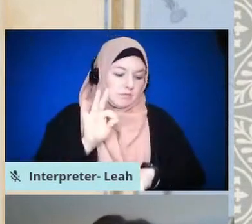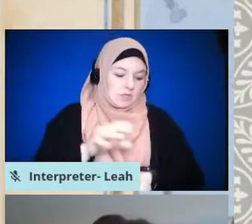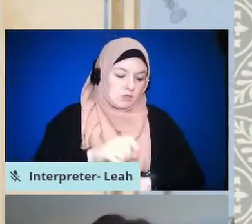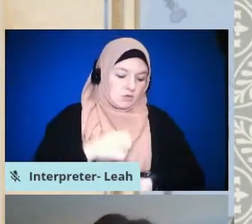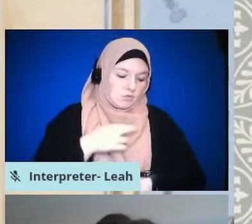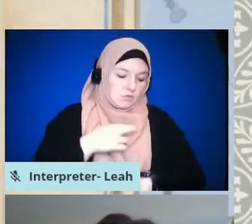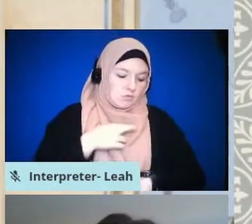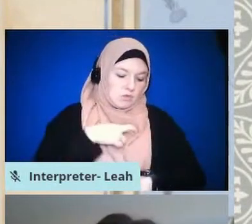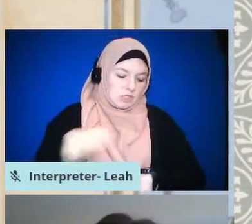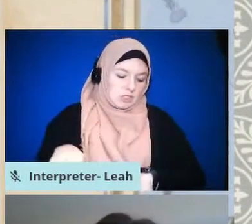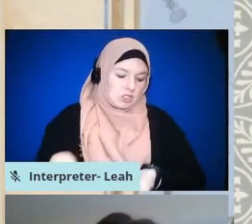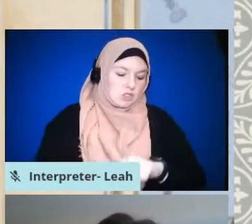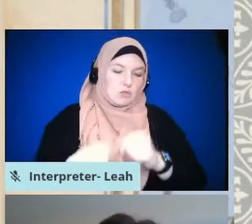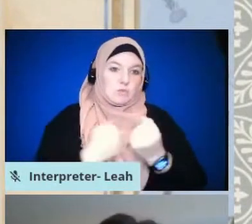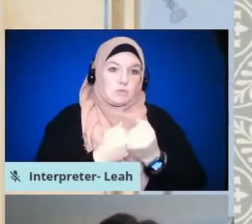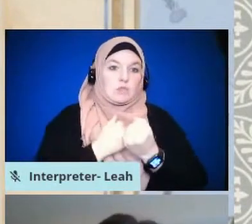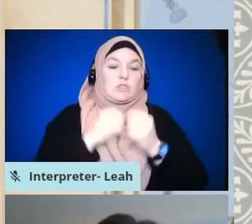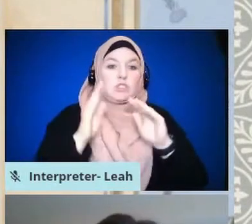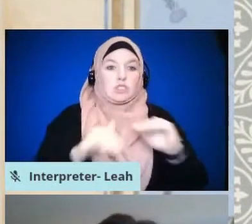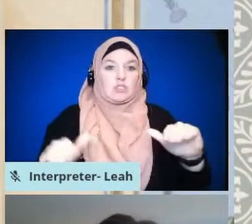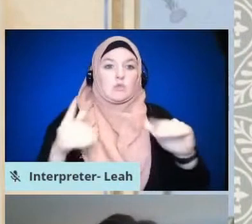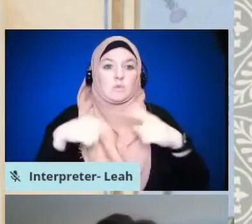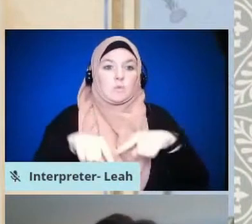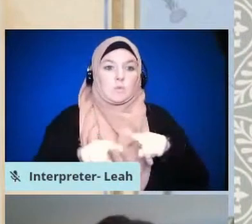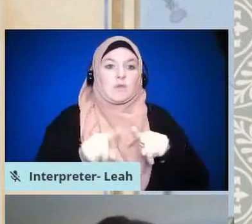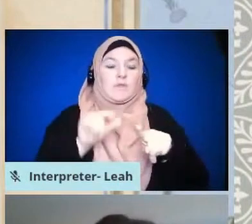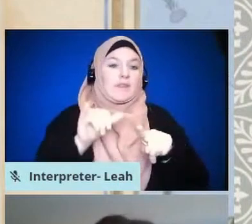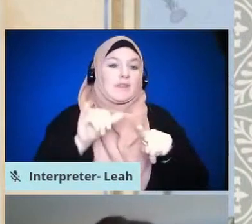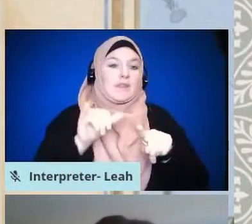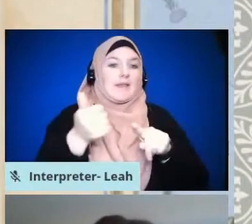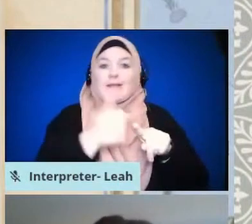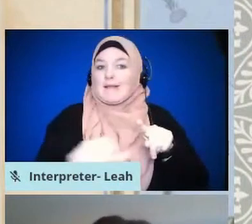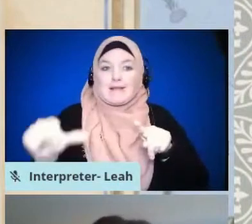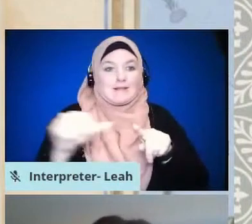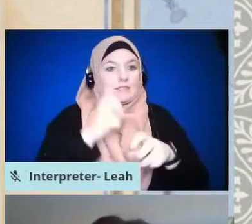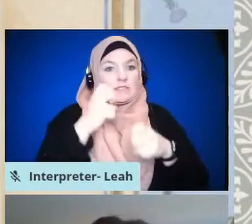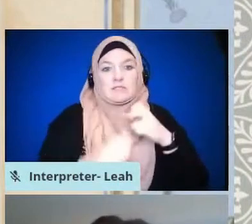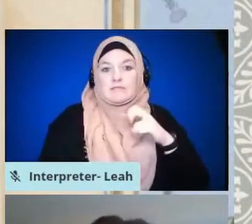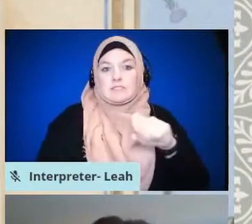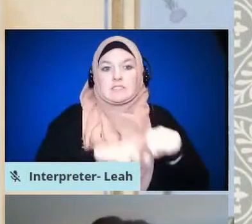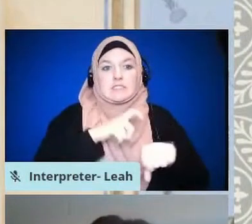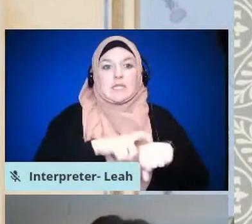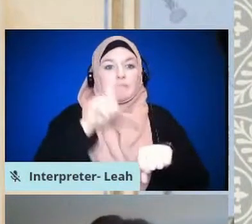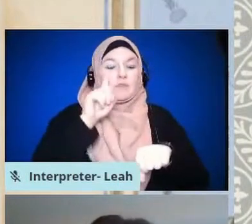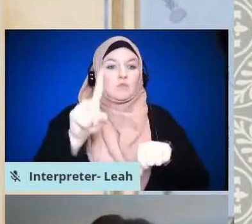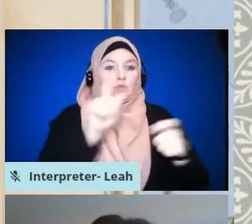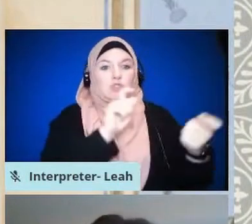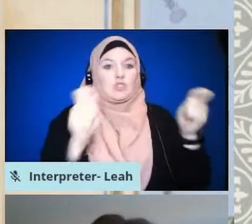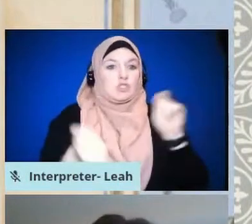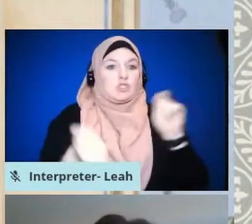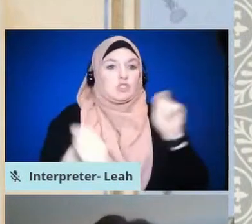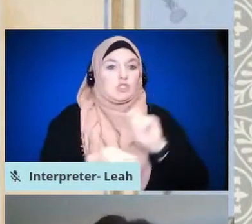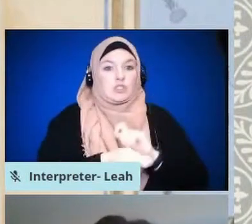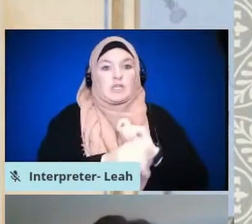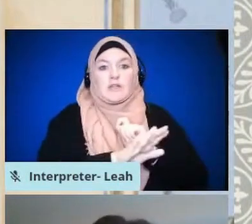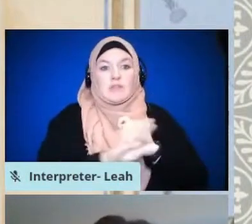religious discourse to support children during any difficult time, because it will shape their